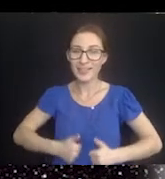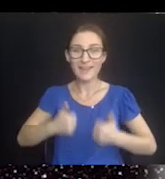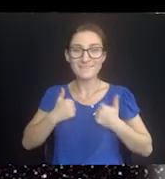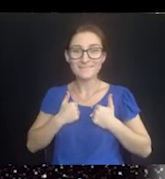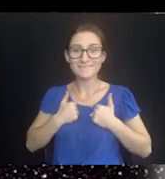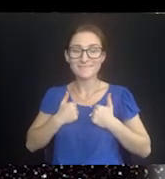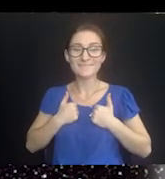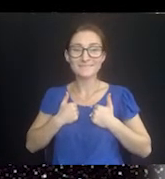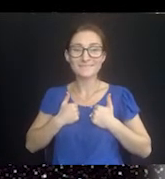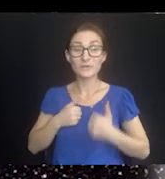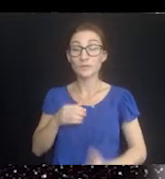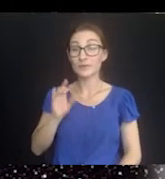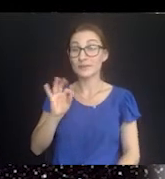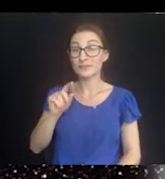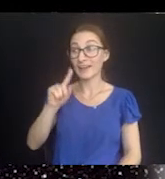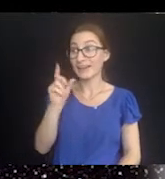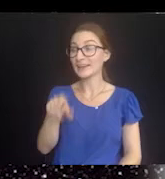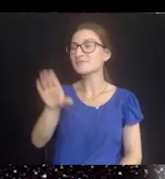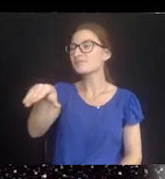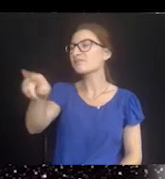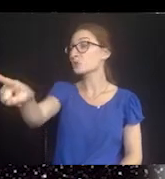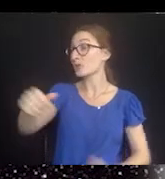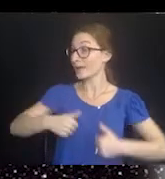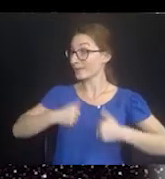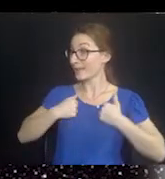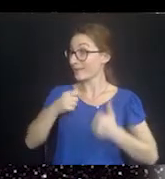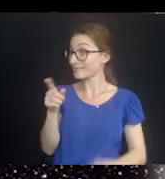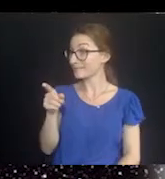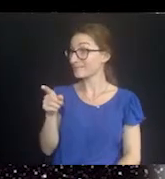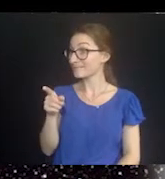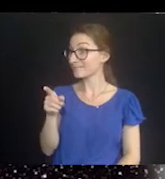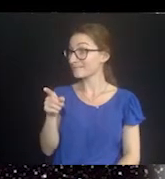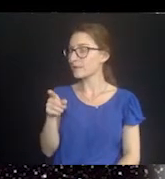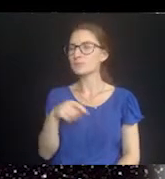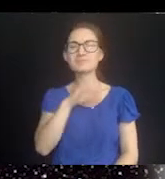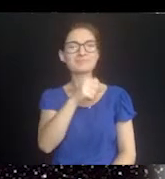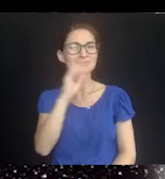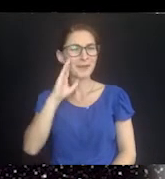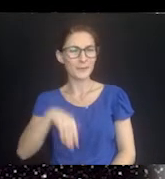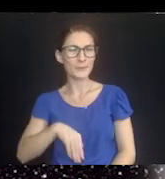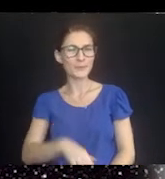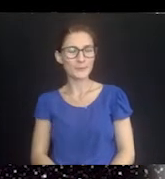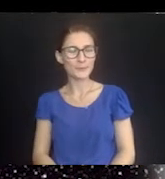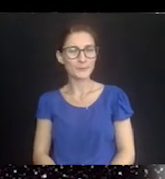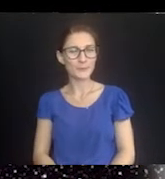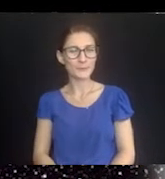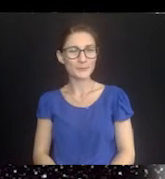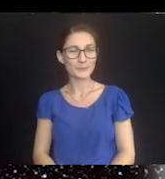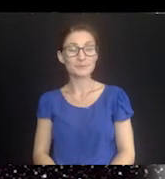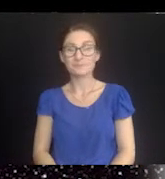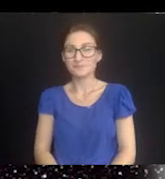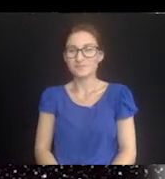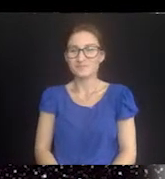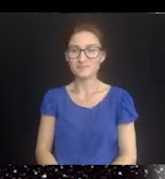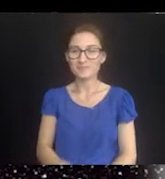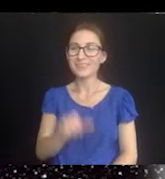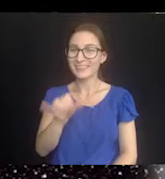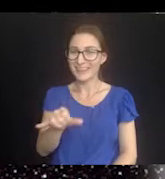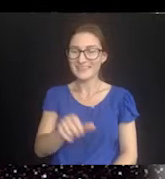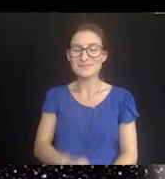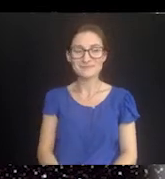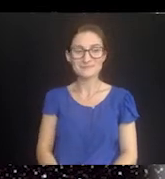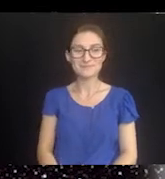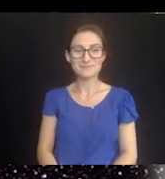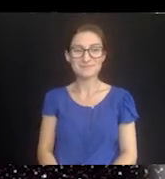roughly that's the ability to know that you're alive each moment. So if I were to ask you right now, do you know that you're alive? You